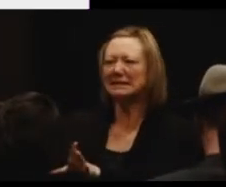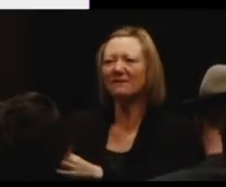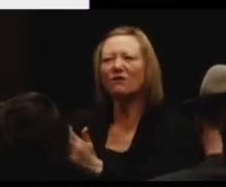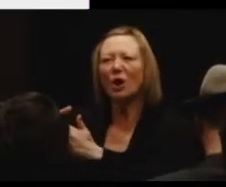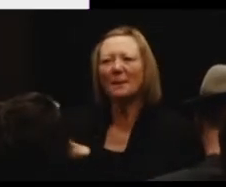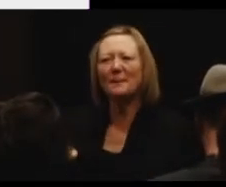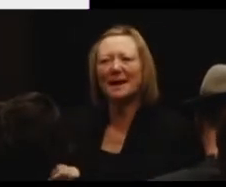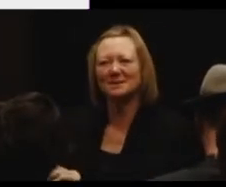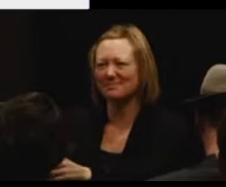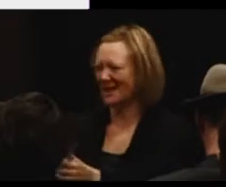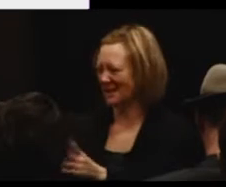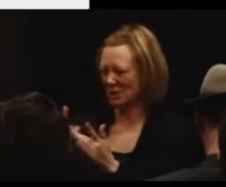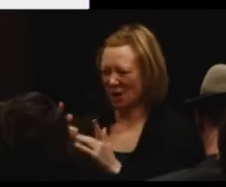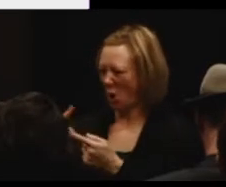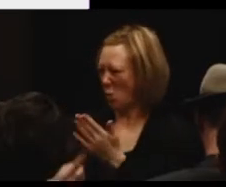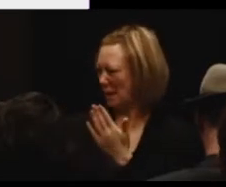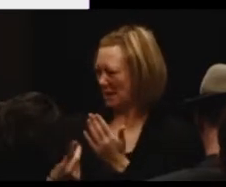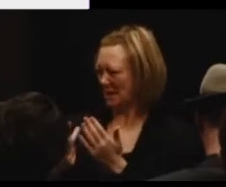into probably the second decade of the internet.